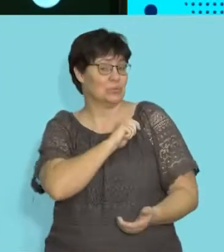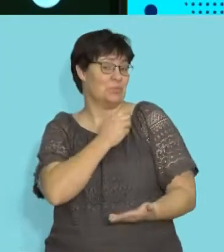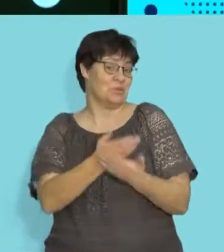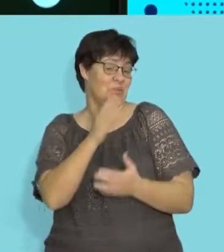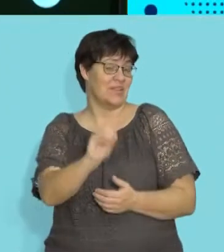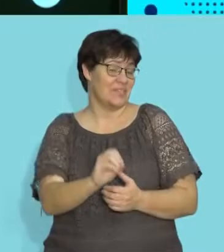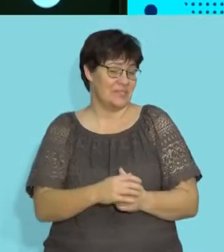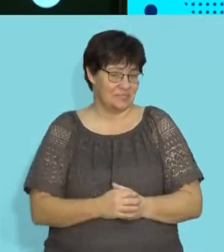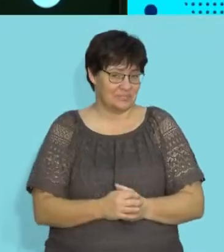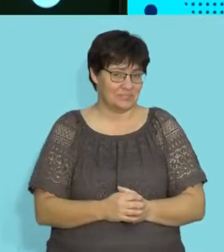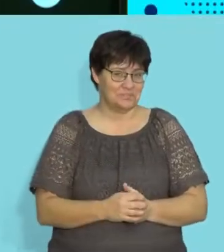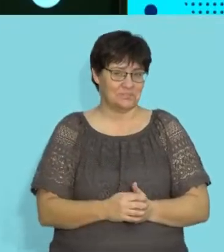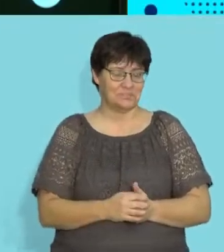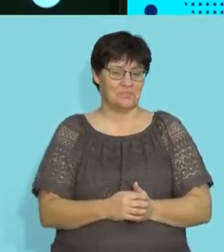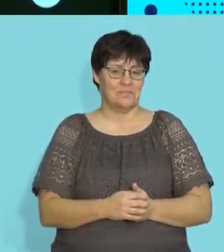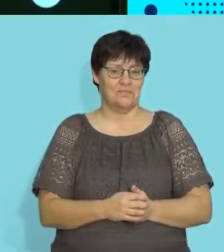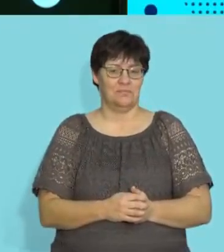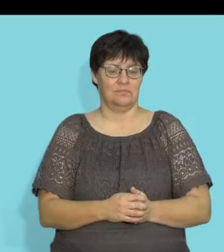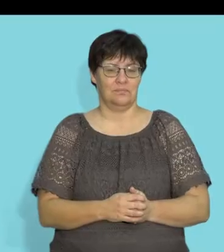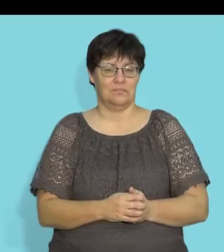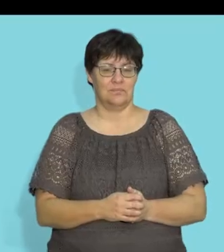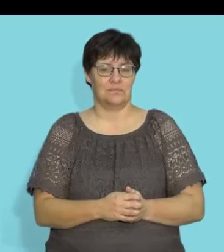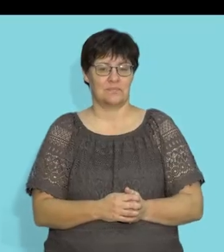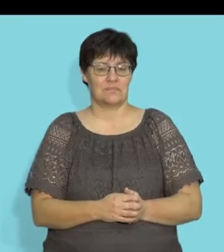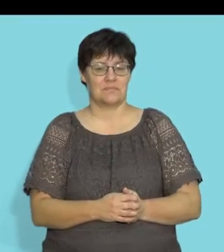together. Let's look at the next slide.